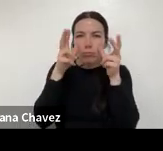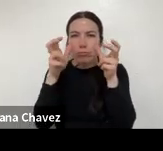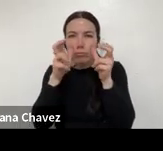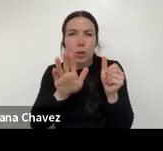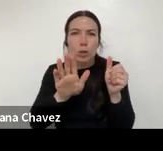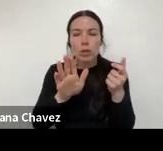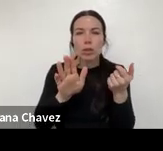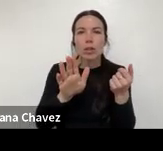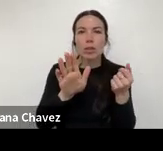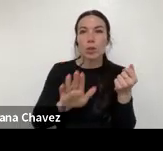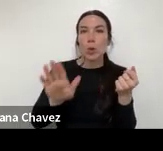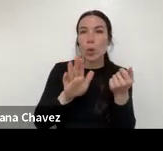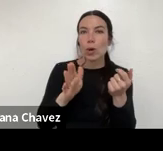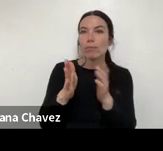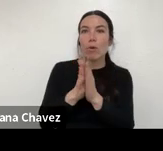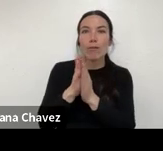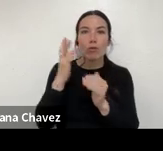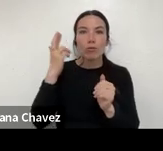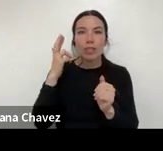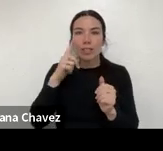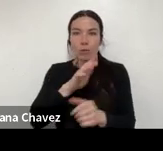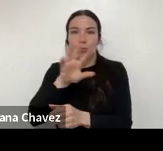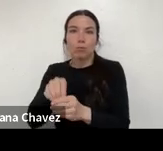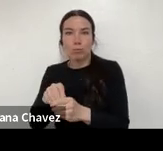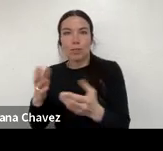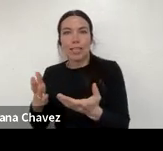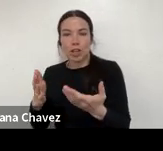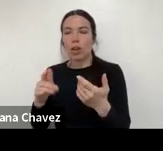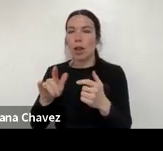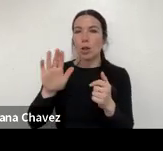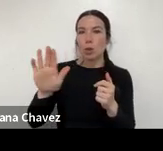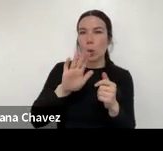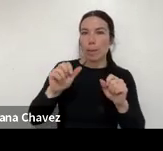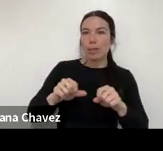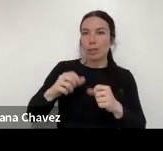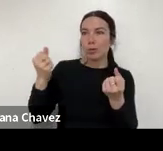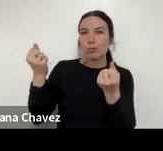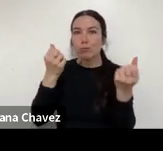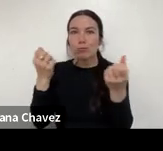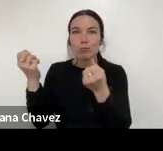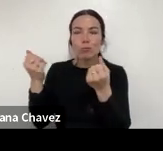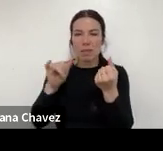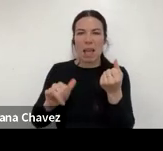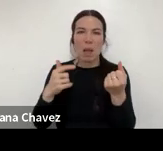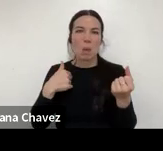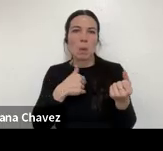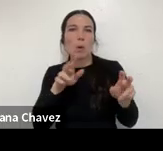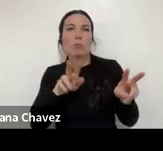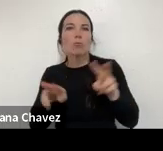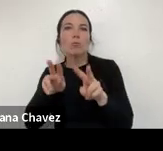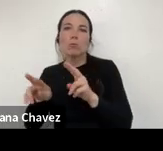your motivation together with the fluency and with your signing skills.